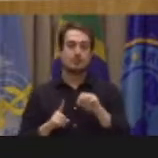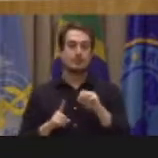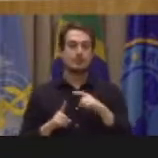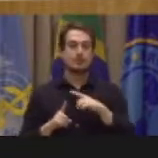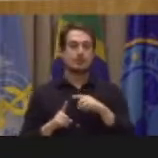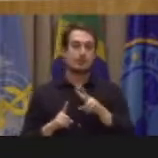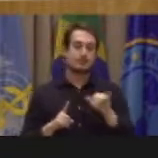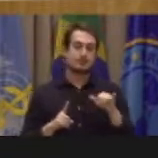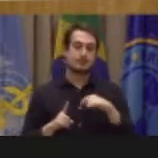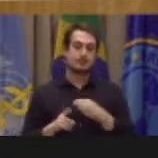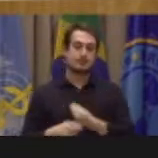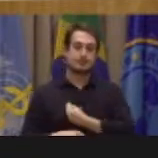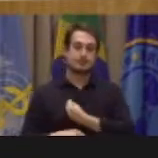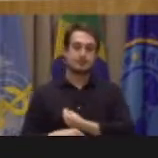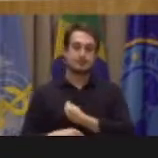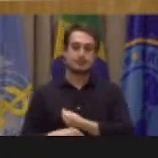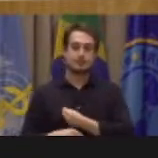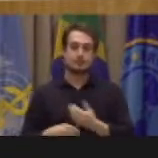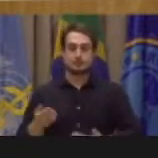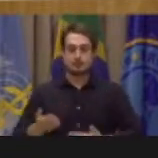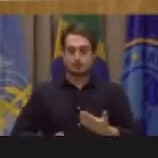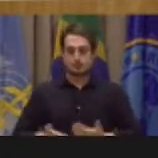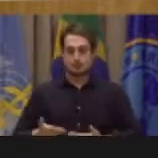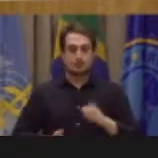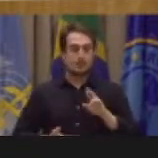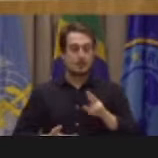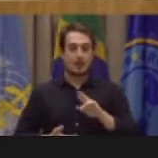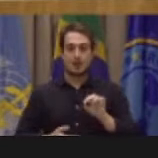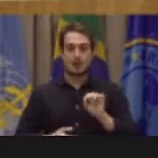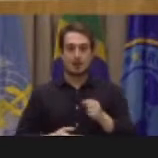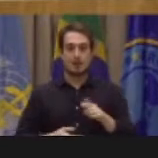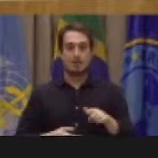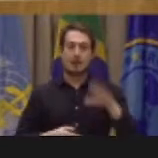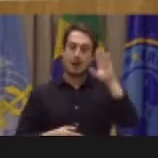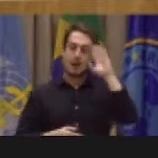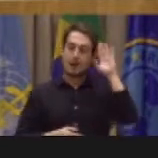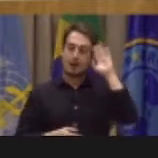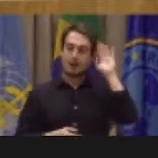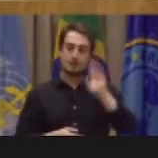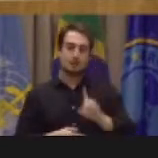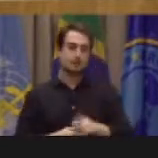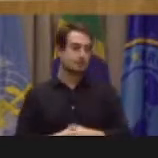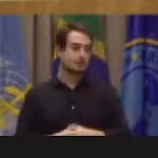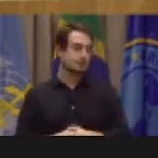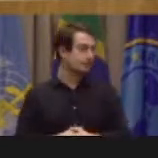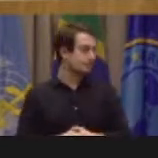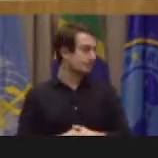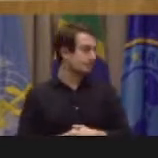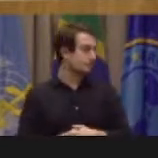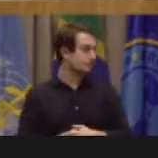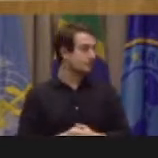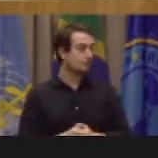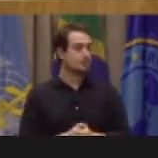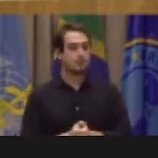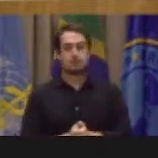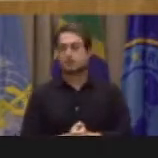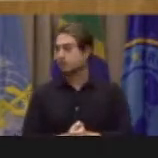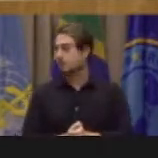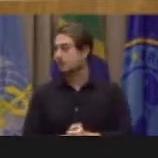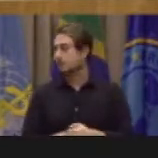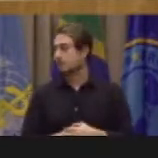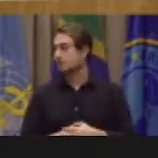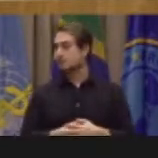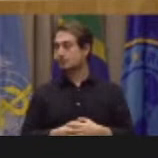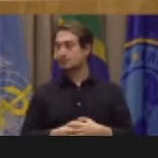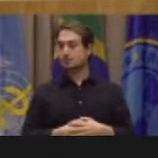the perspective of what is defined are the services. Any